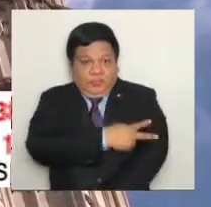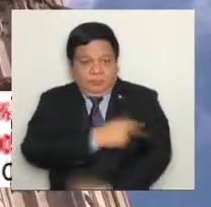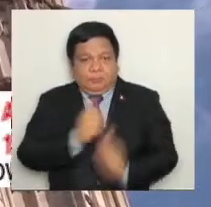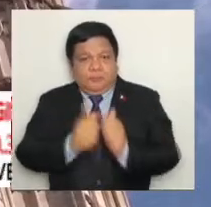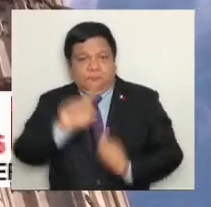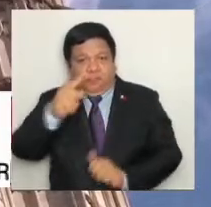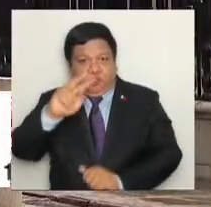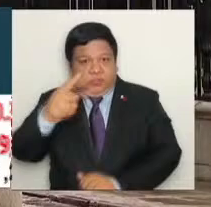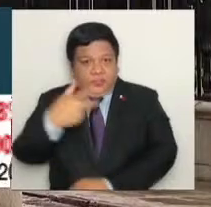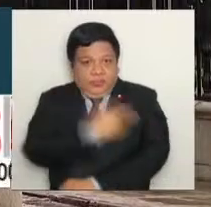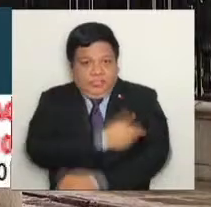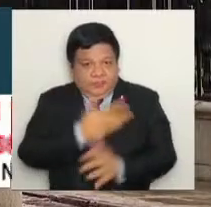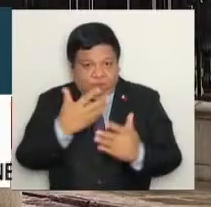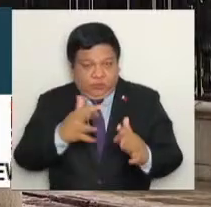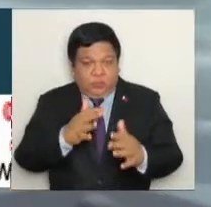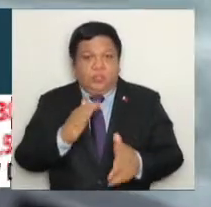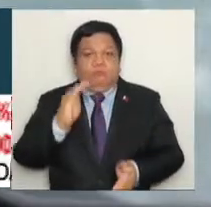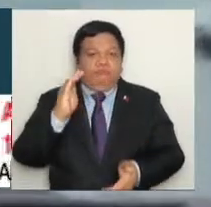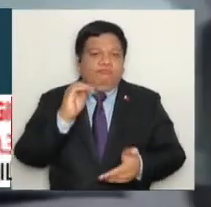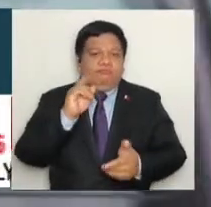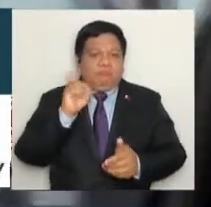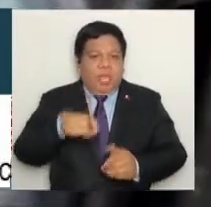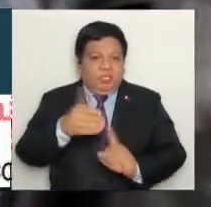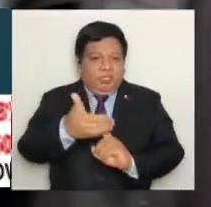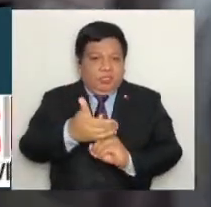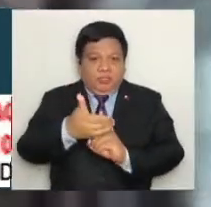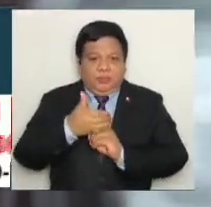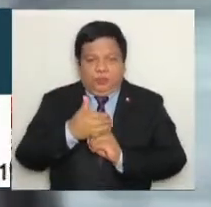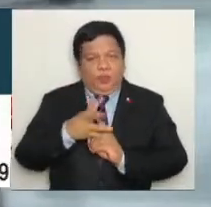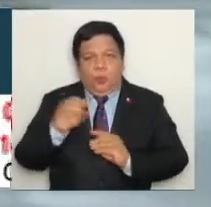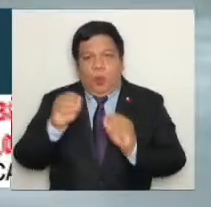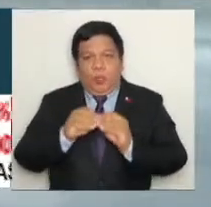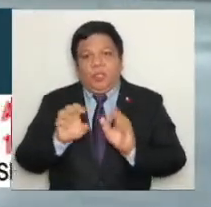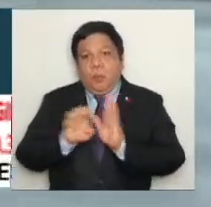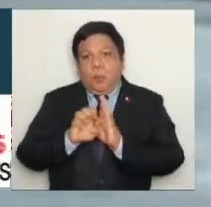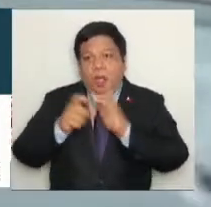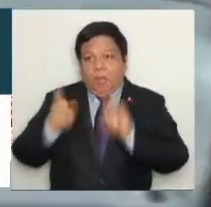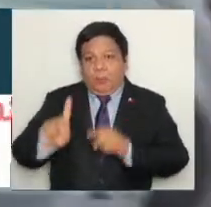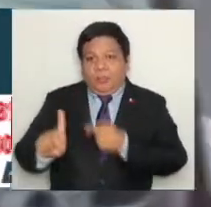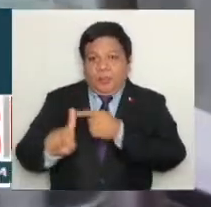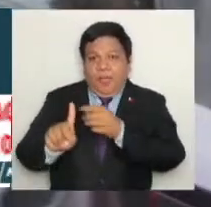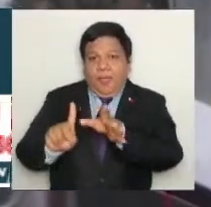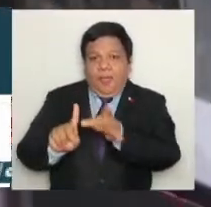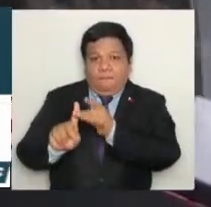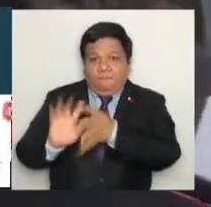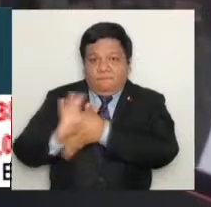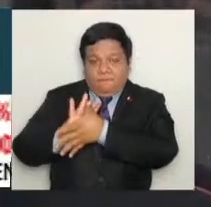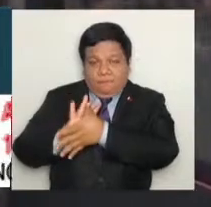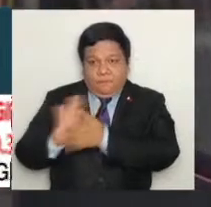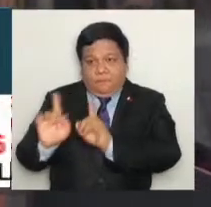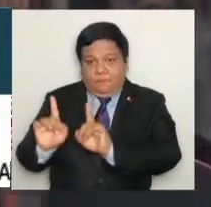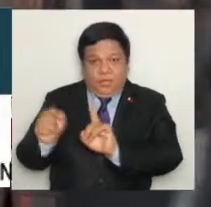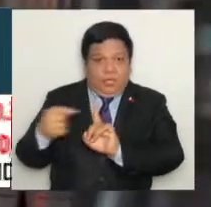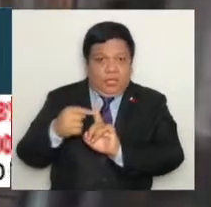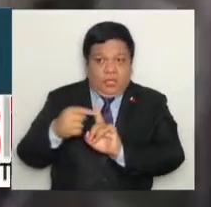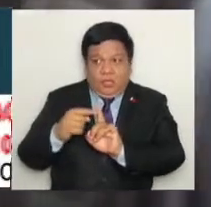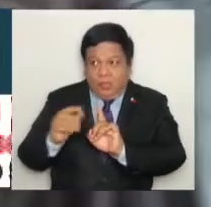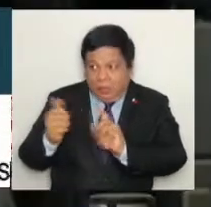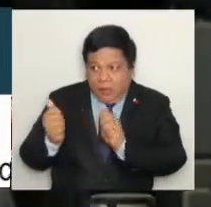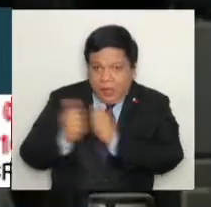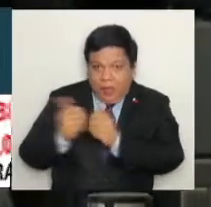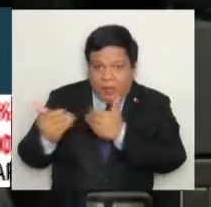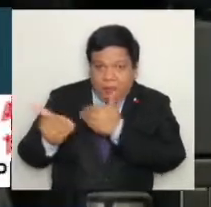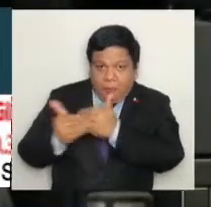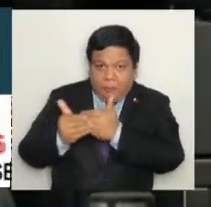no longer have to self-isolate after close contact with someone who tests positive for COVID-19. The same